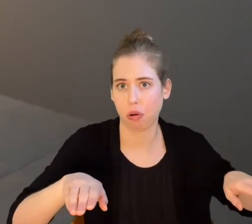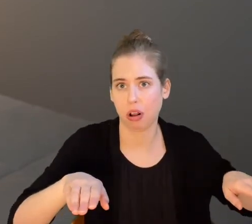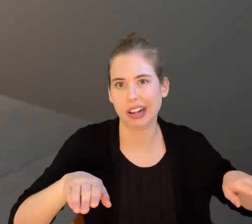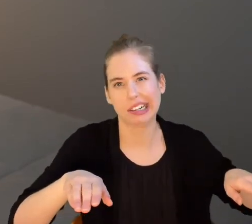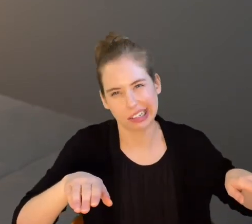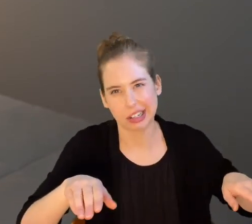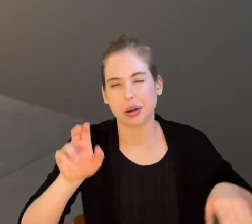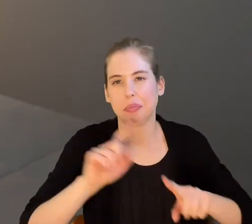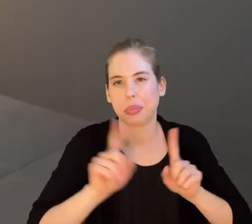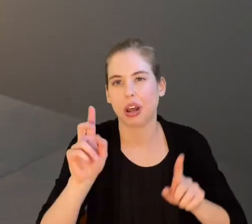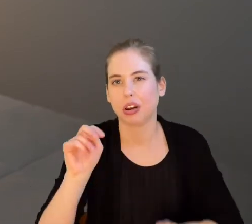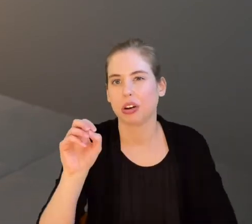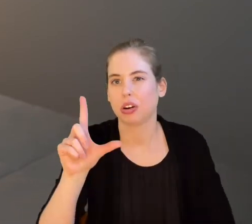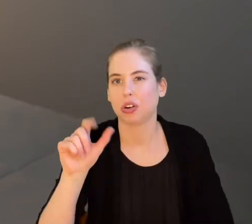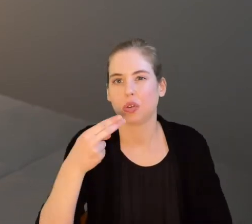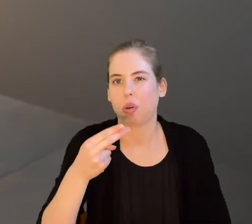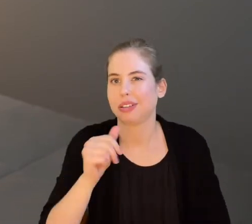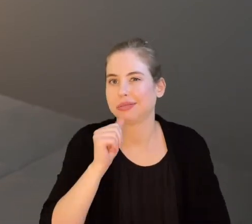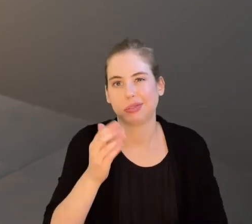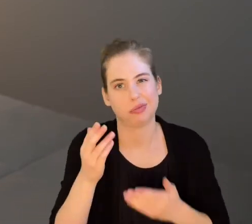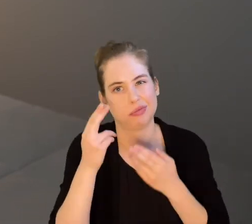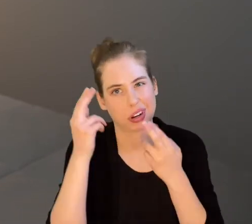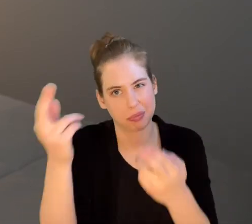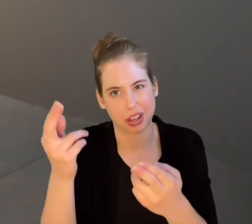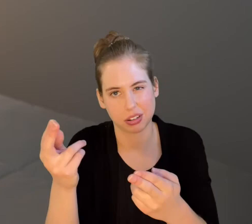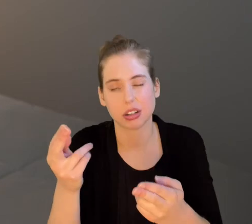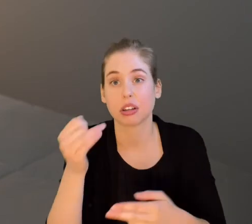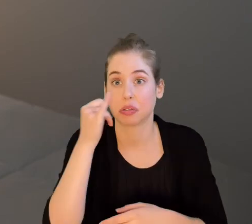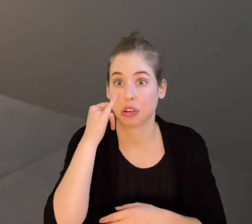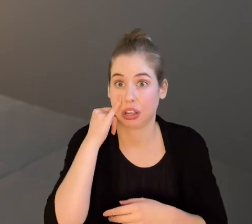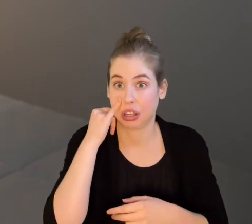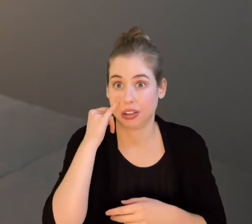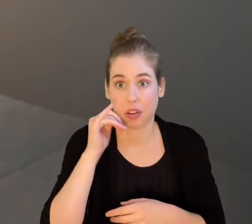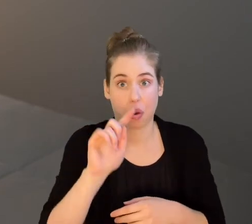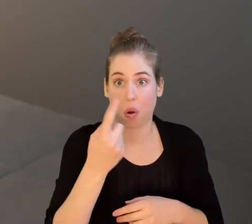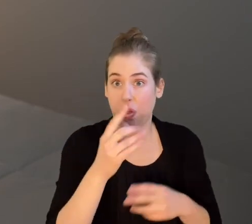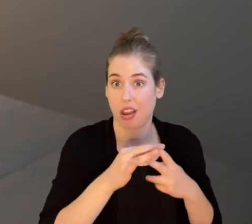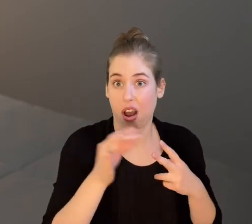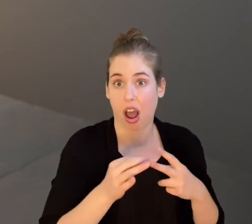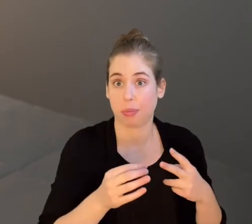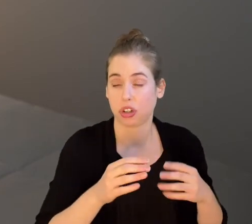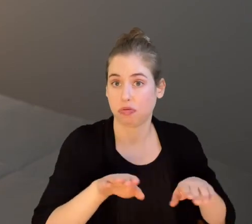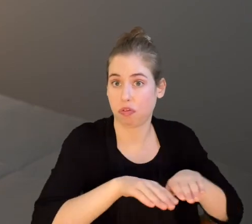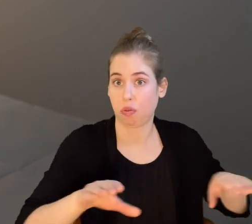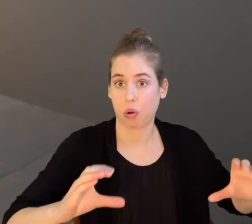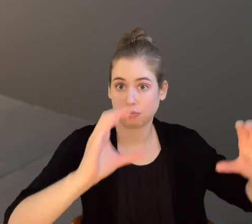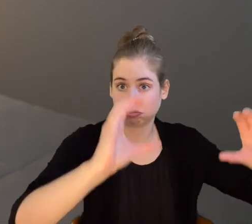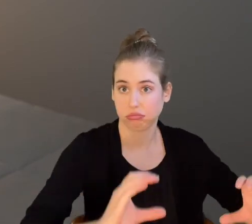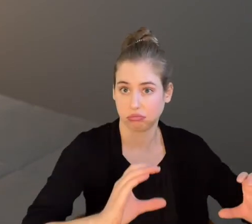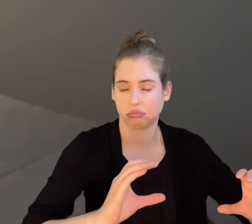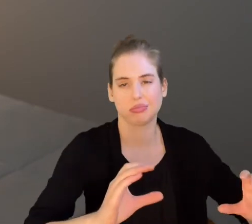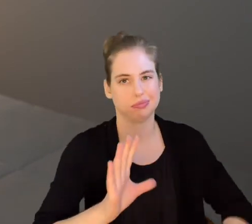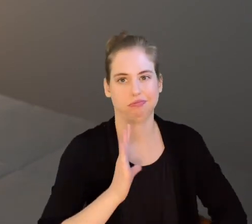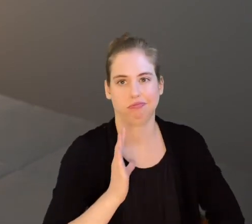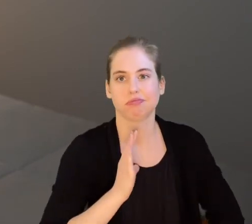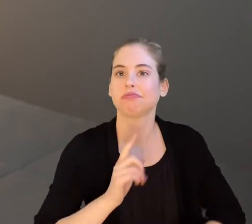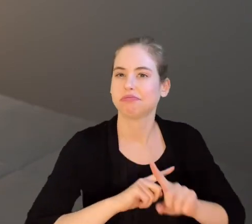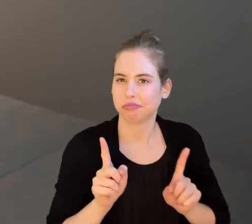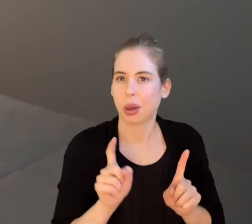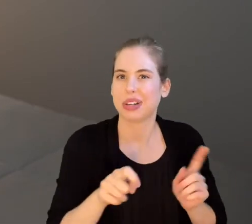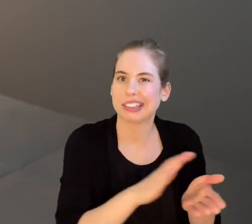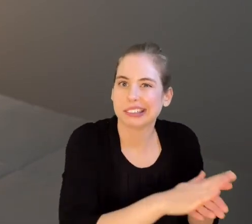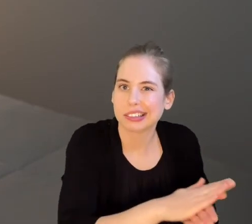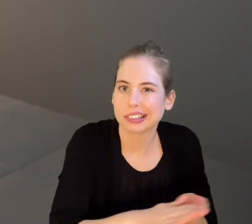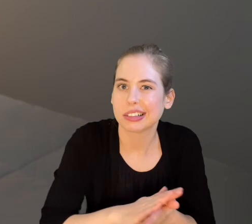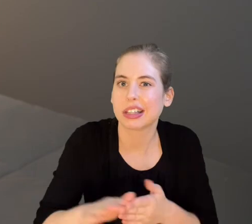clean and dry the surface before placing the mattress down. In many cases, placing a mattress on the floor can void